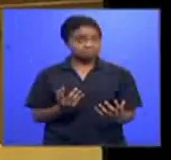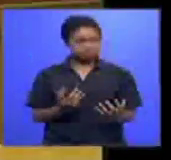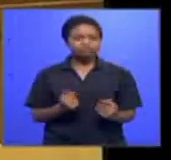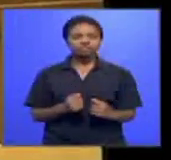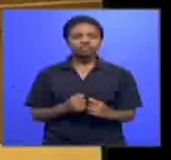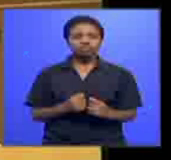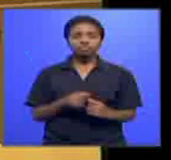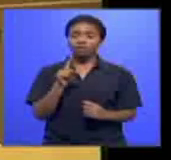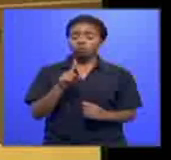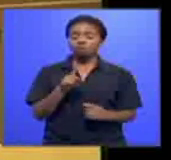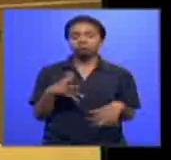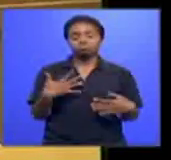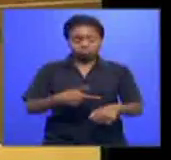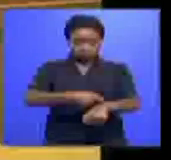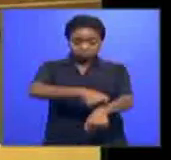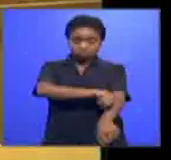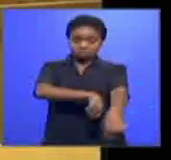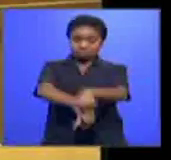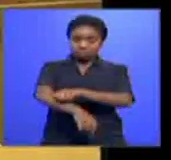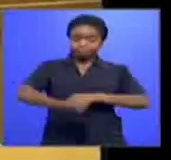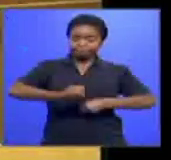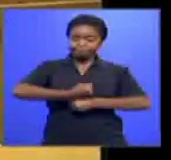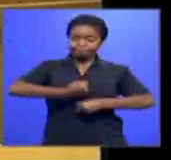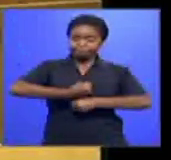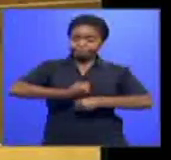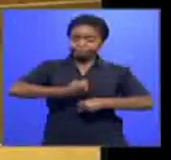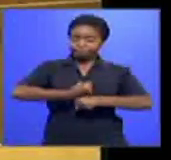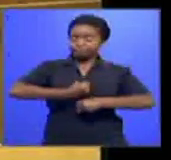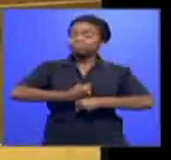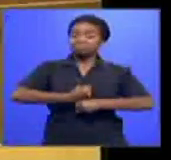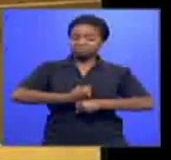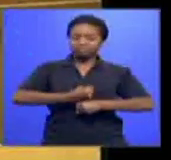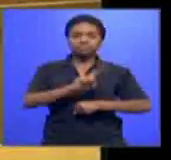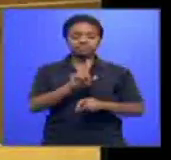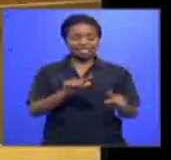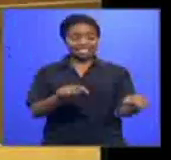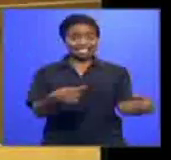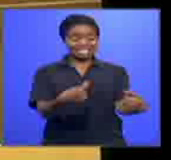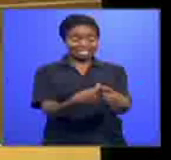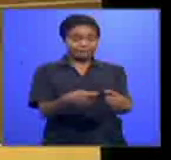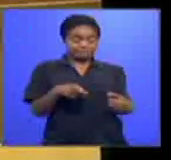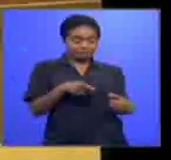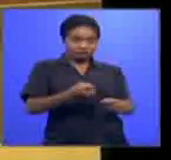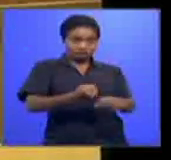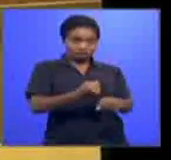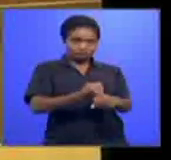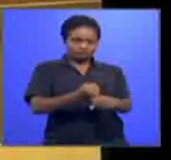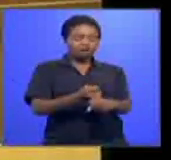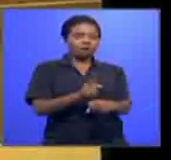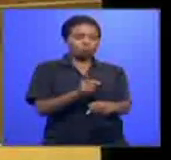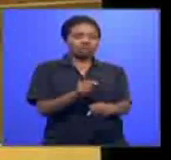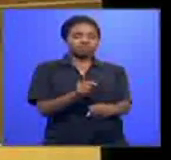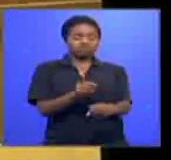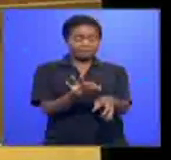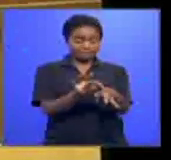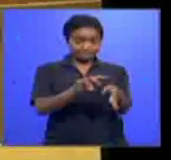Work is underway, and the team will report in due course with